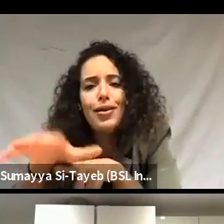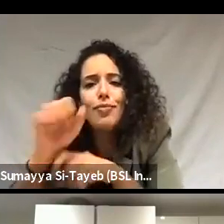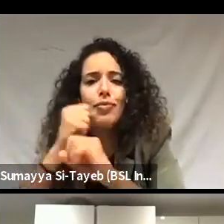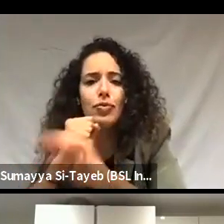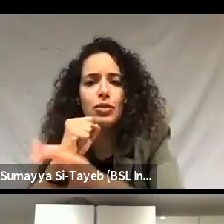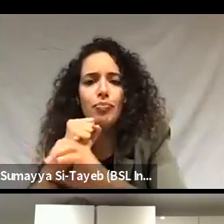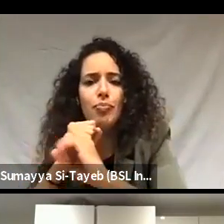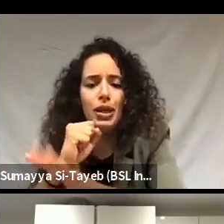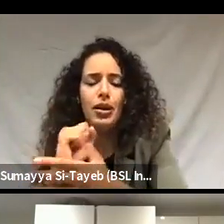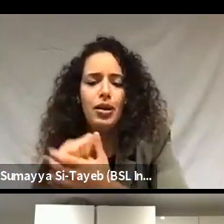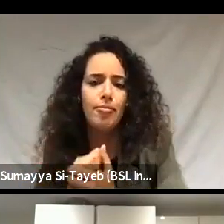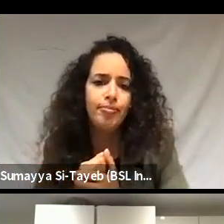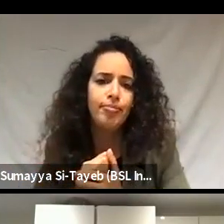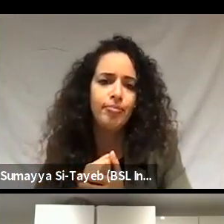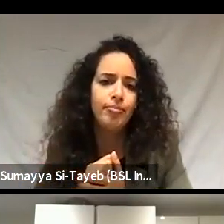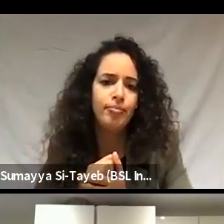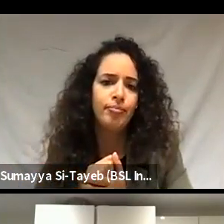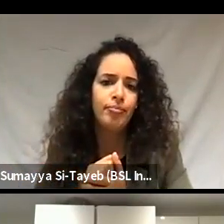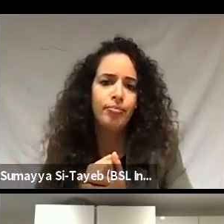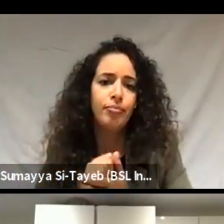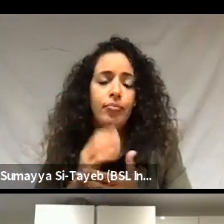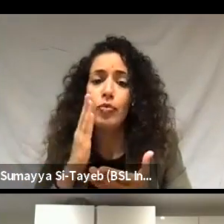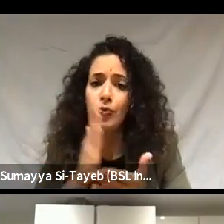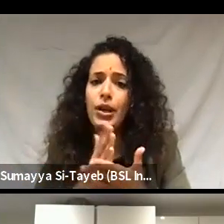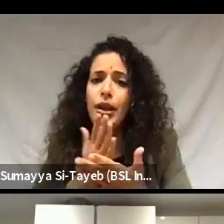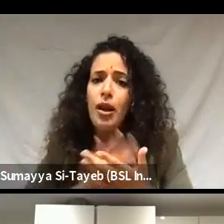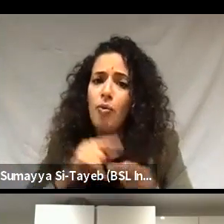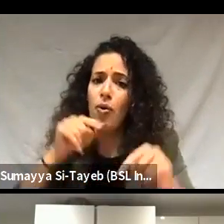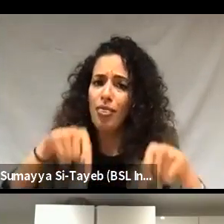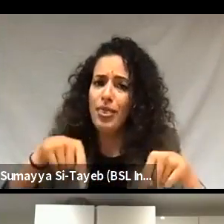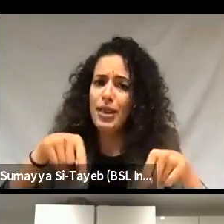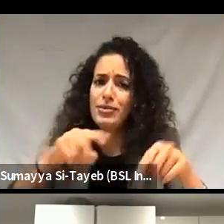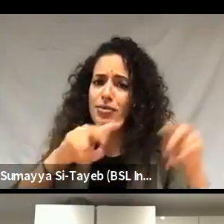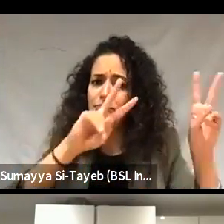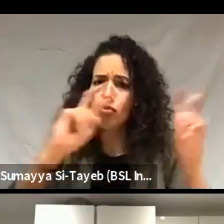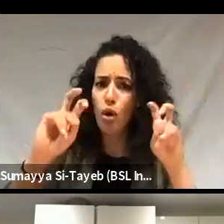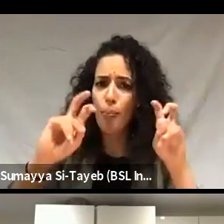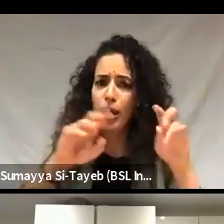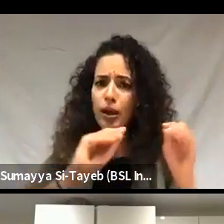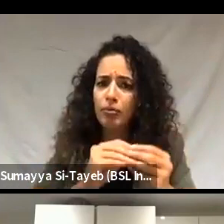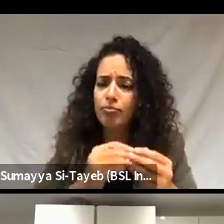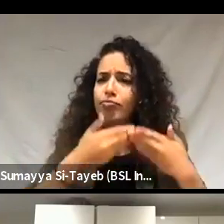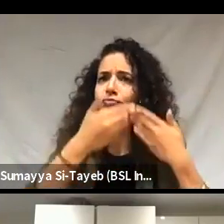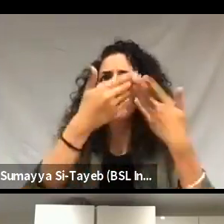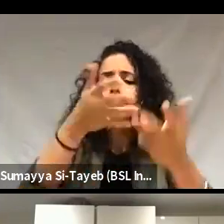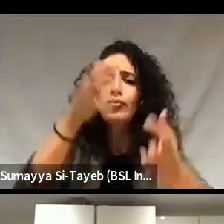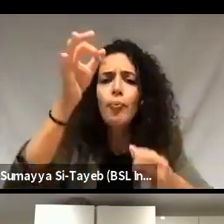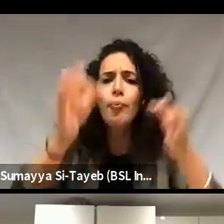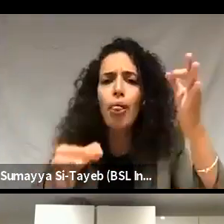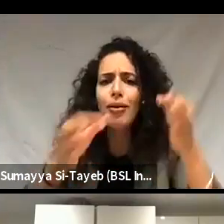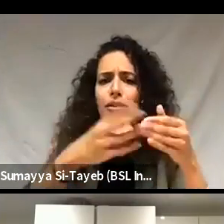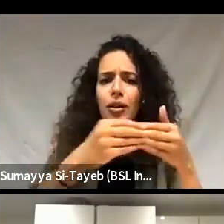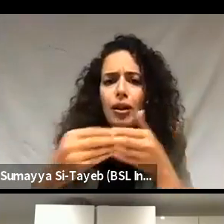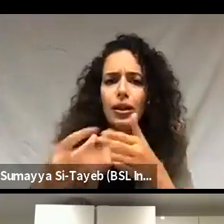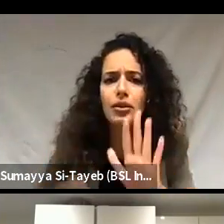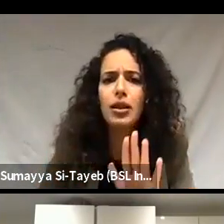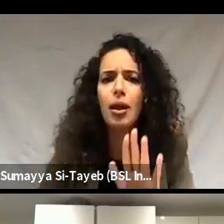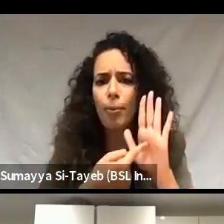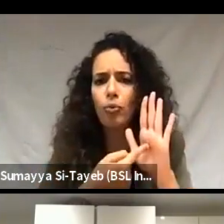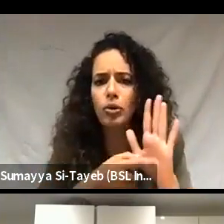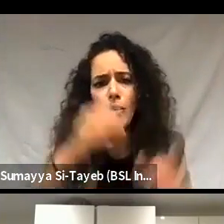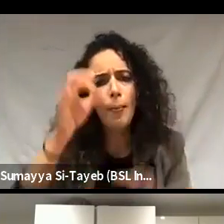of discussion is amongst our political leadership. And I mean that by that, the community leadership, but also our political